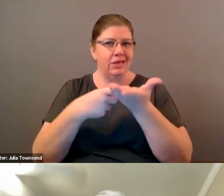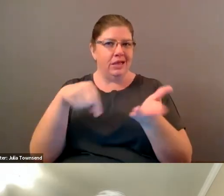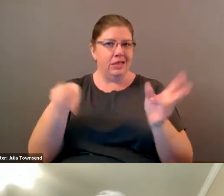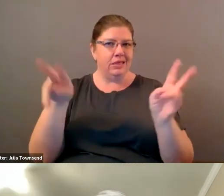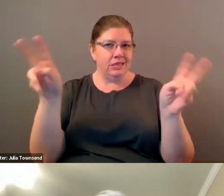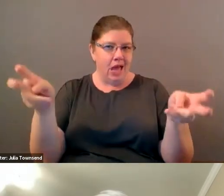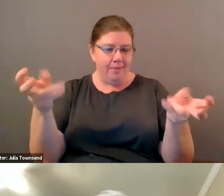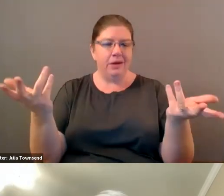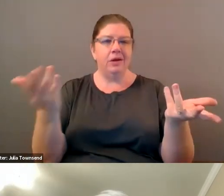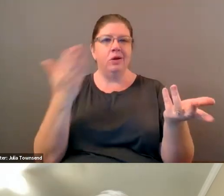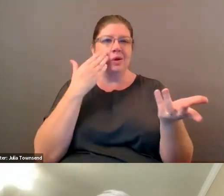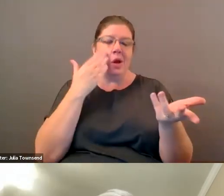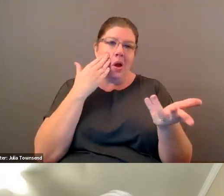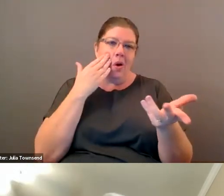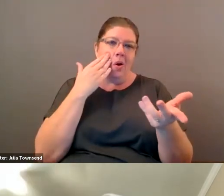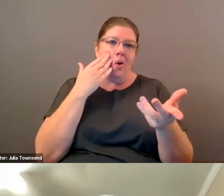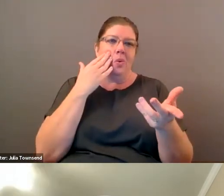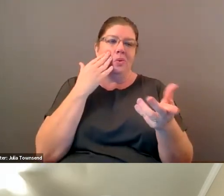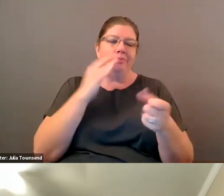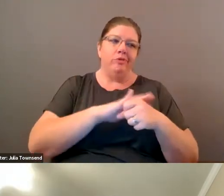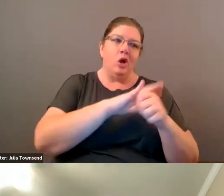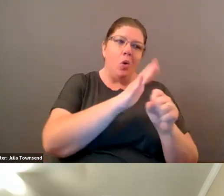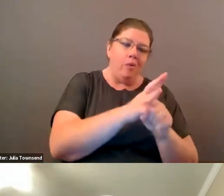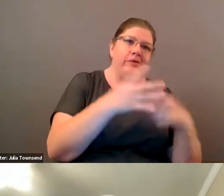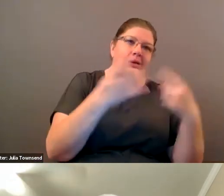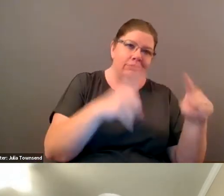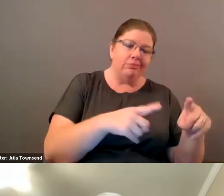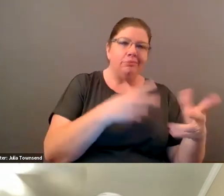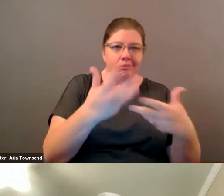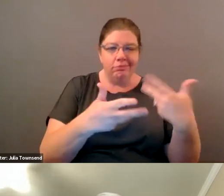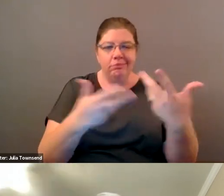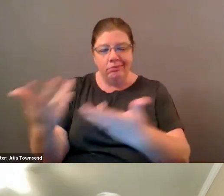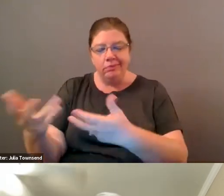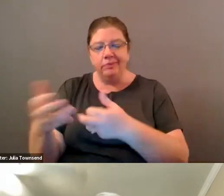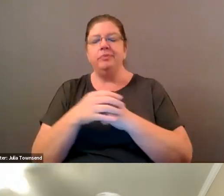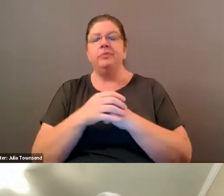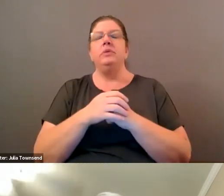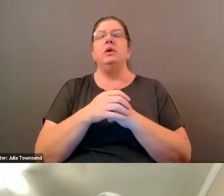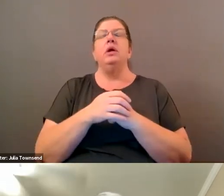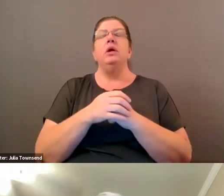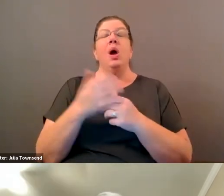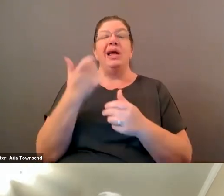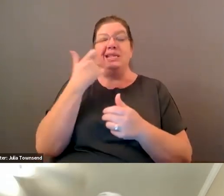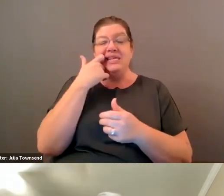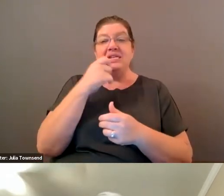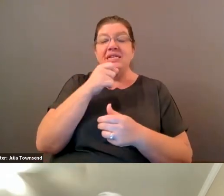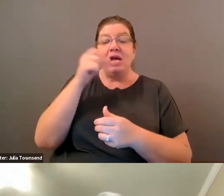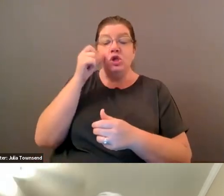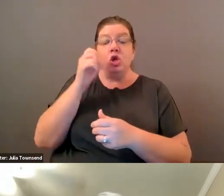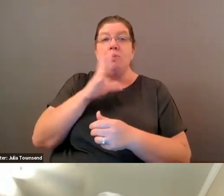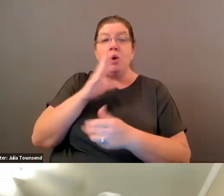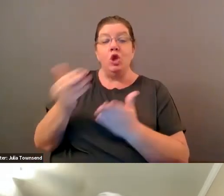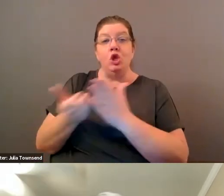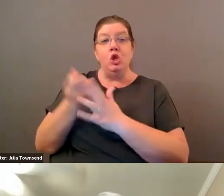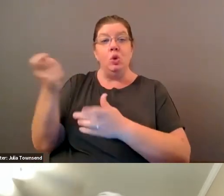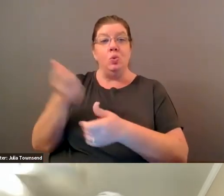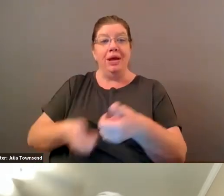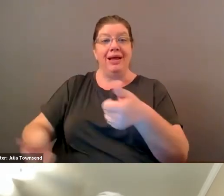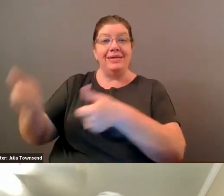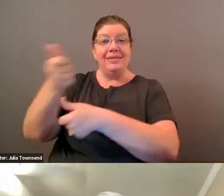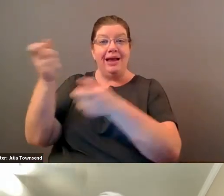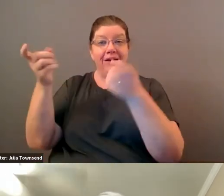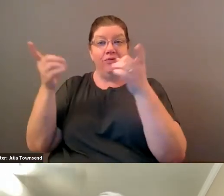you know the conditions of COVID. I did have a chance to speak to the new executive director yesterday. I know he met today